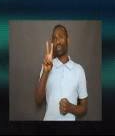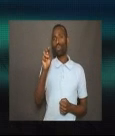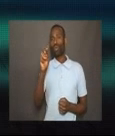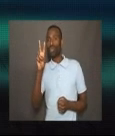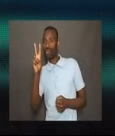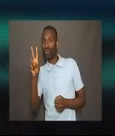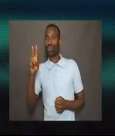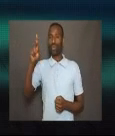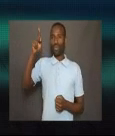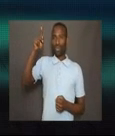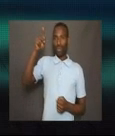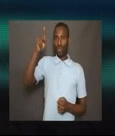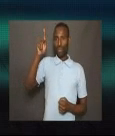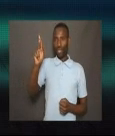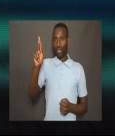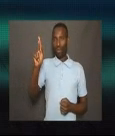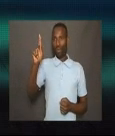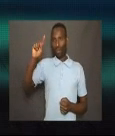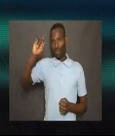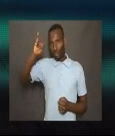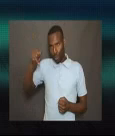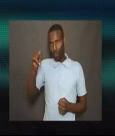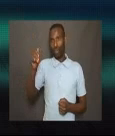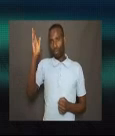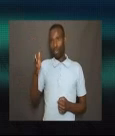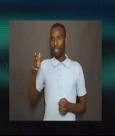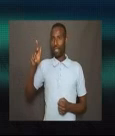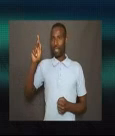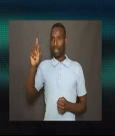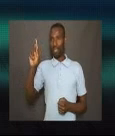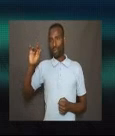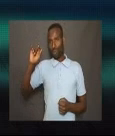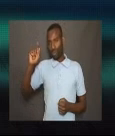2.2 kilojoules per kilogram Kelvin.